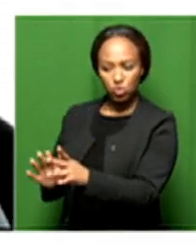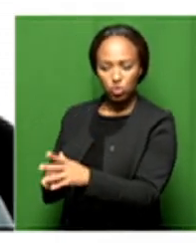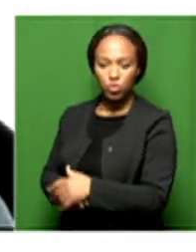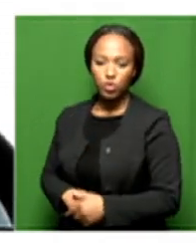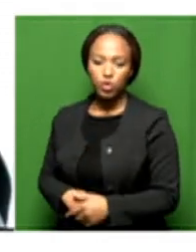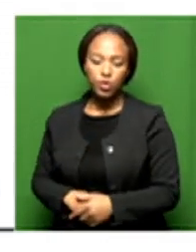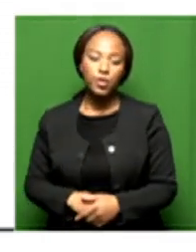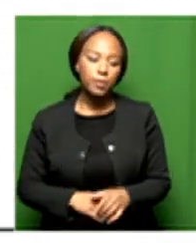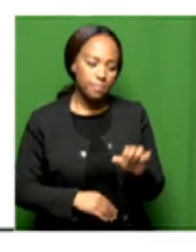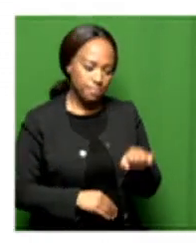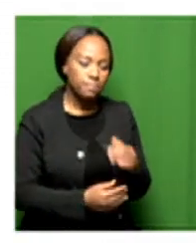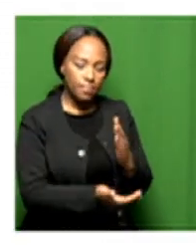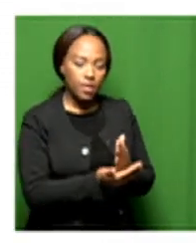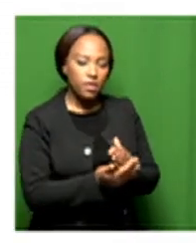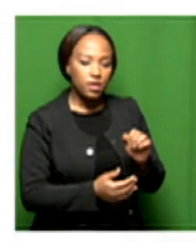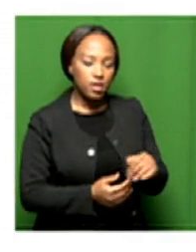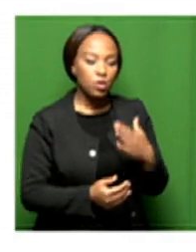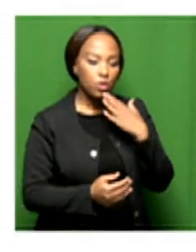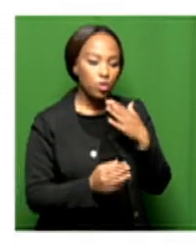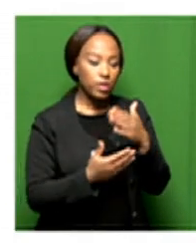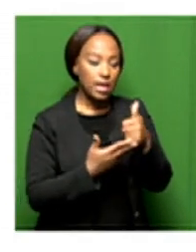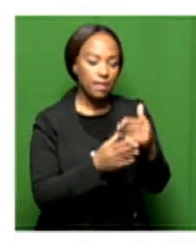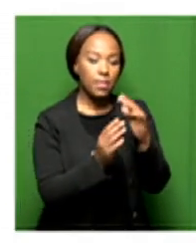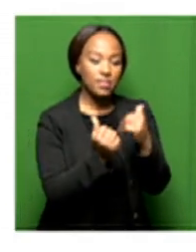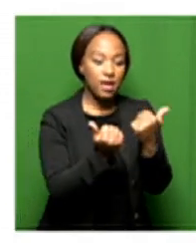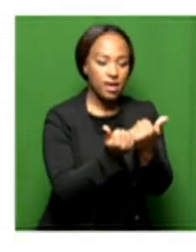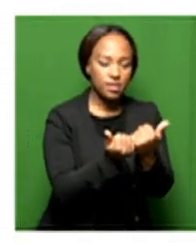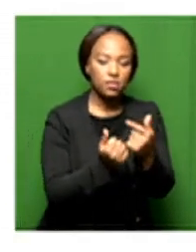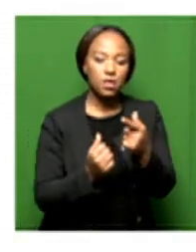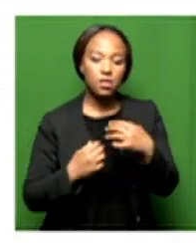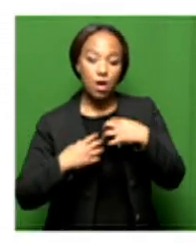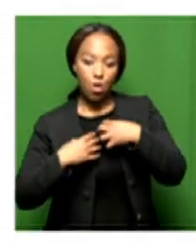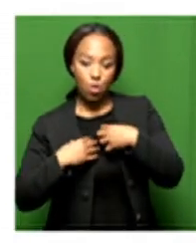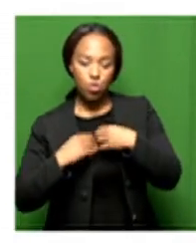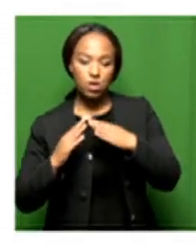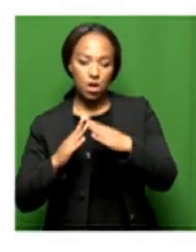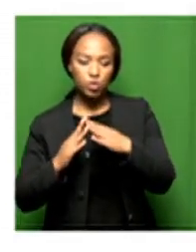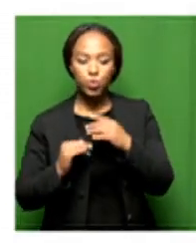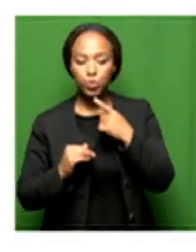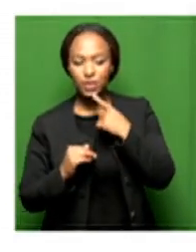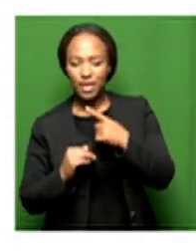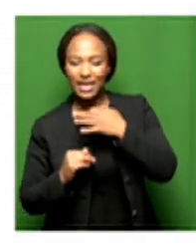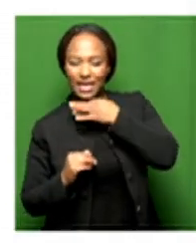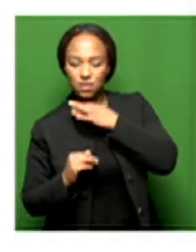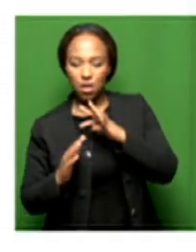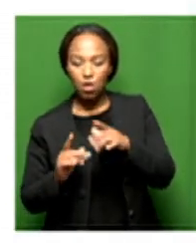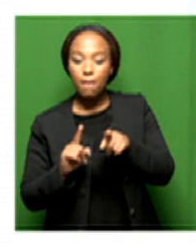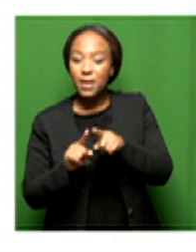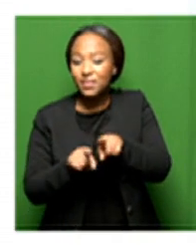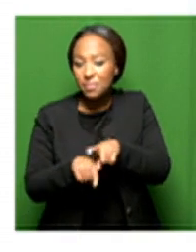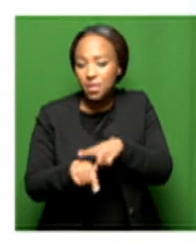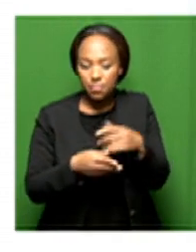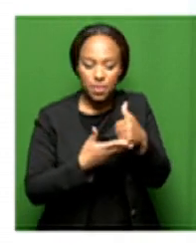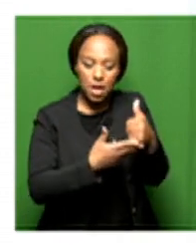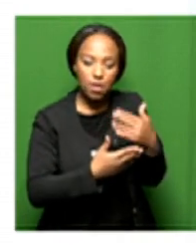Yes, definitely. So it does help the agent and landlord to determine risk, but it also aims to help the tenant.